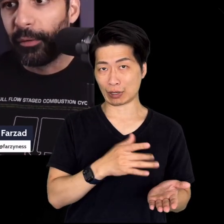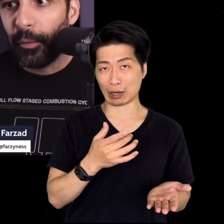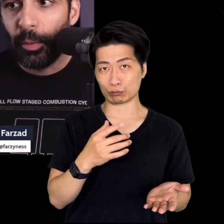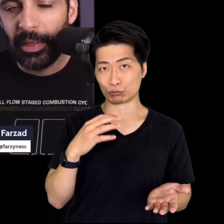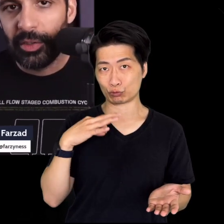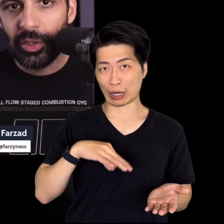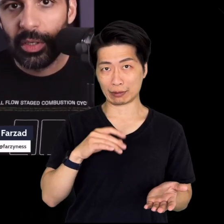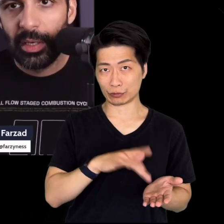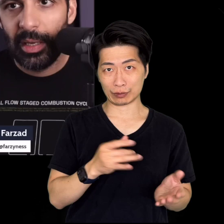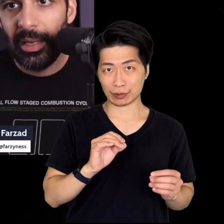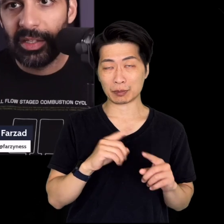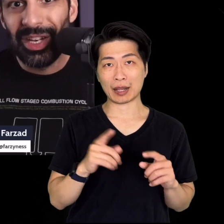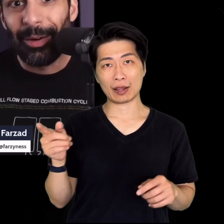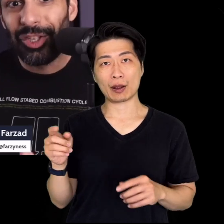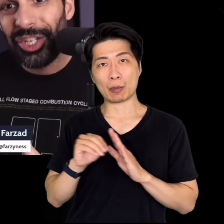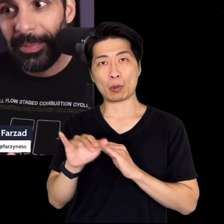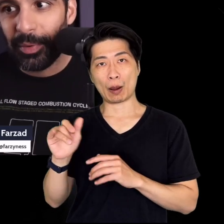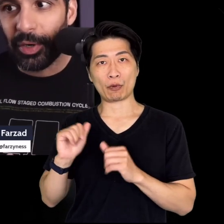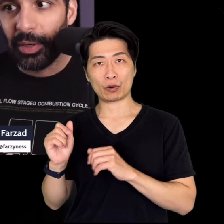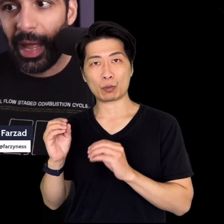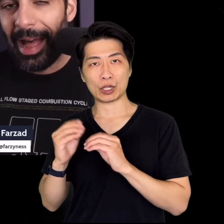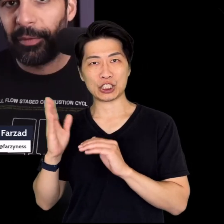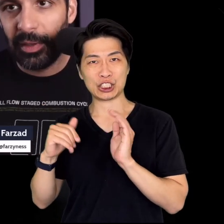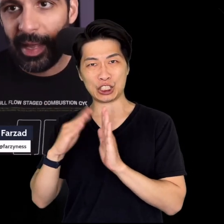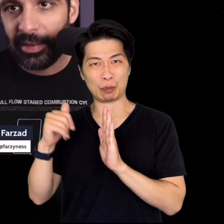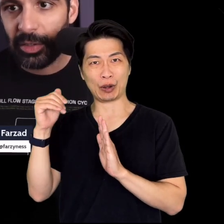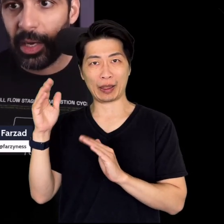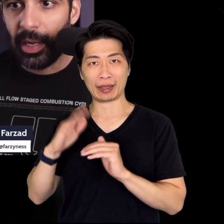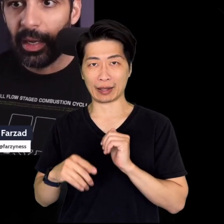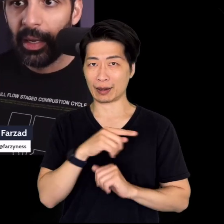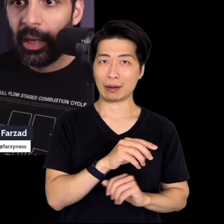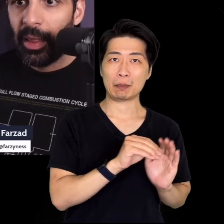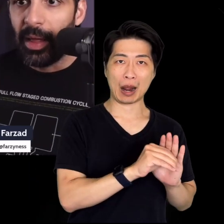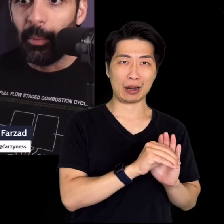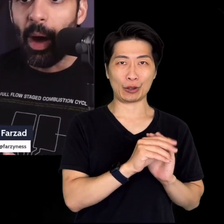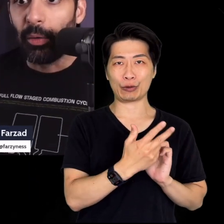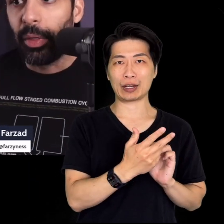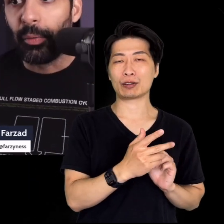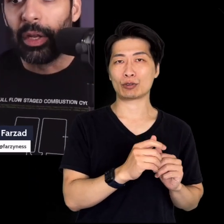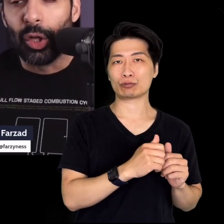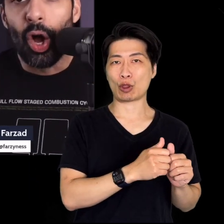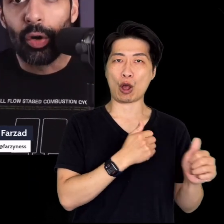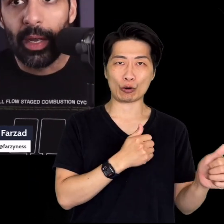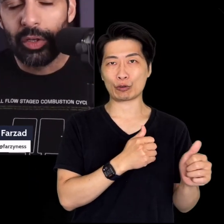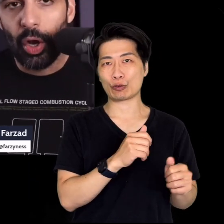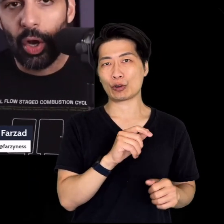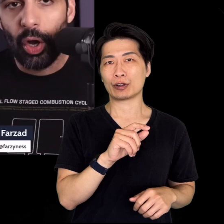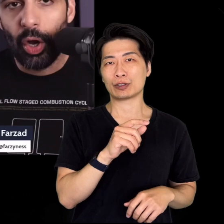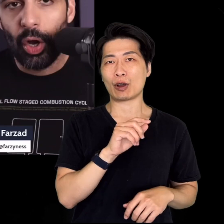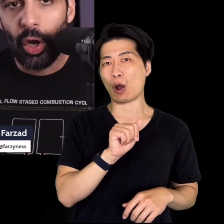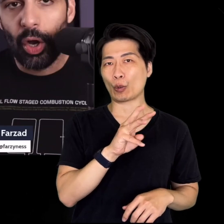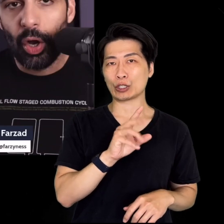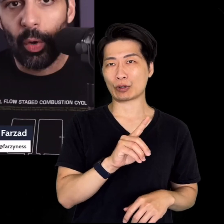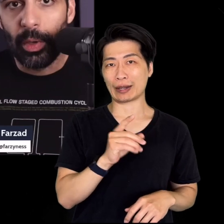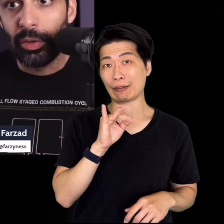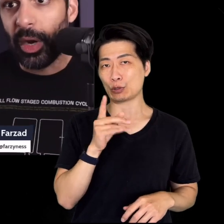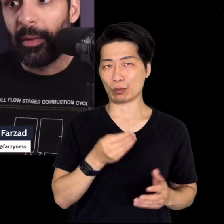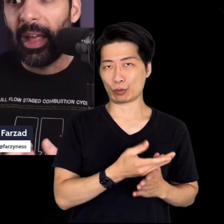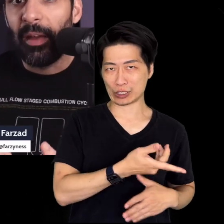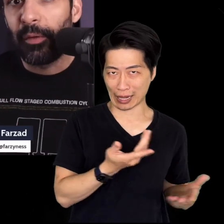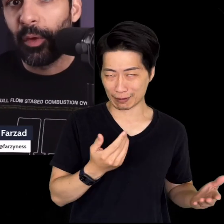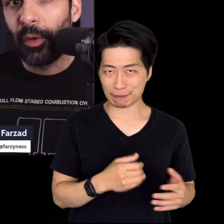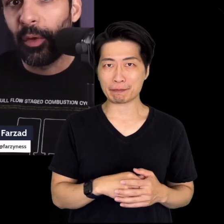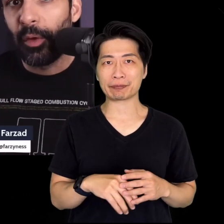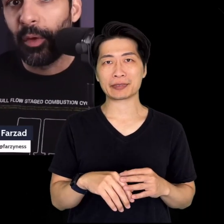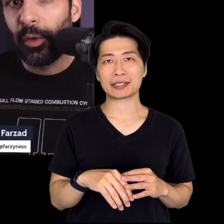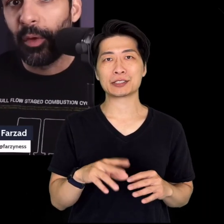Y Performance is now cheaper after the tax credit than the Model 3 long range all-wheel drive if you were to purchase